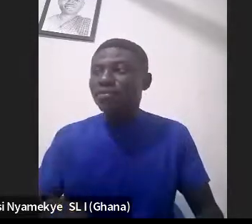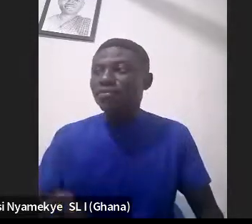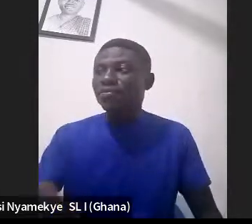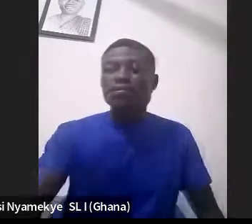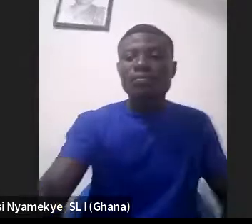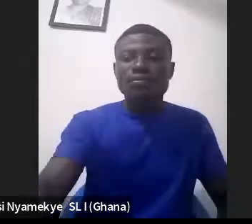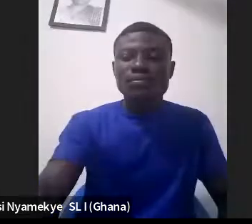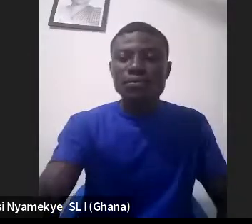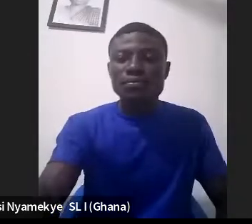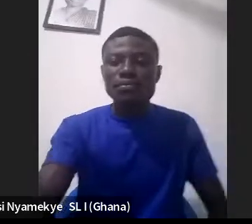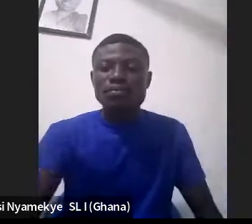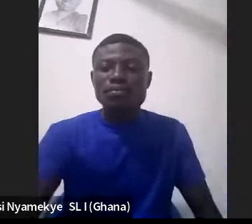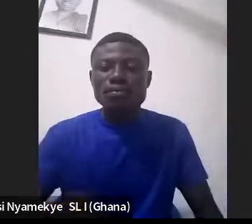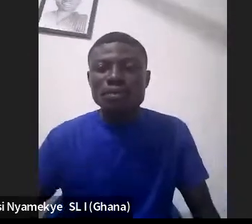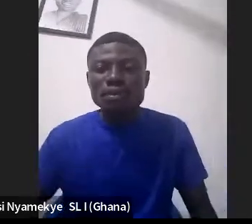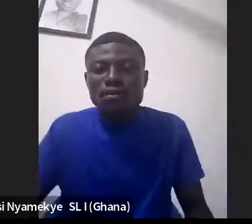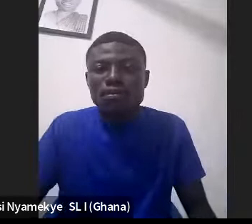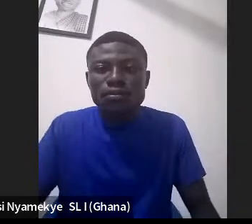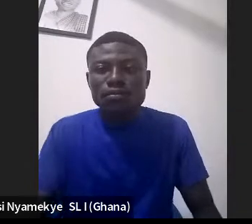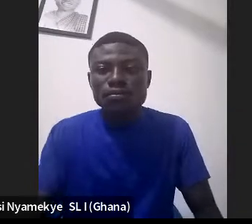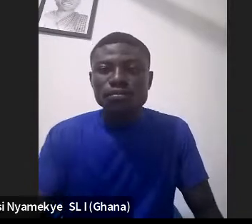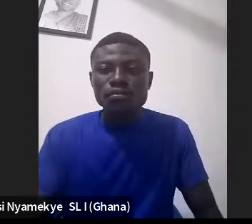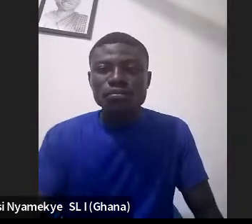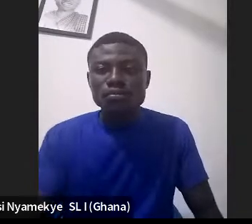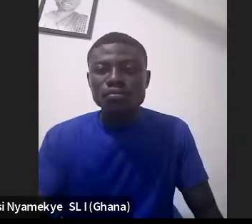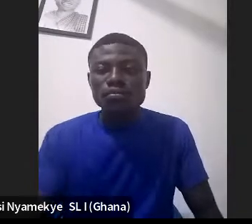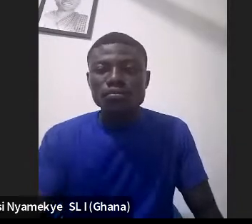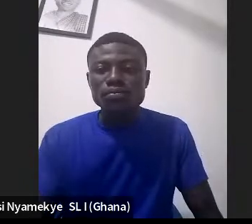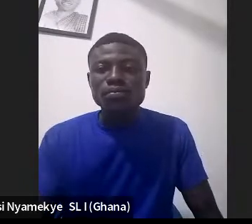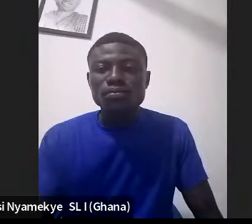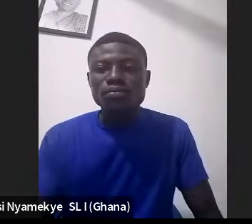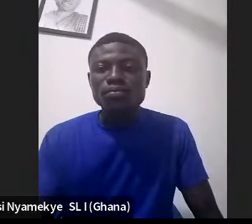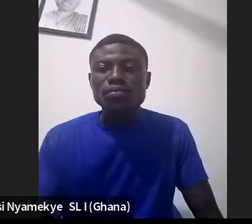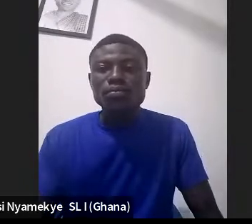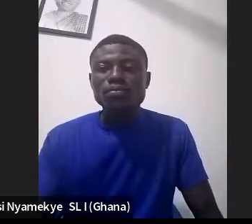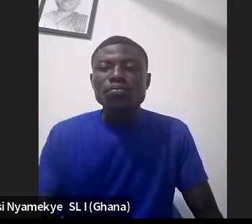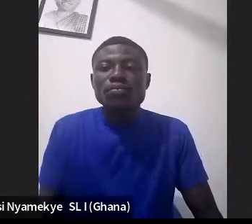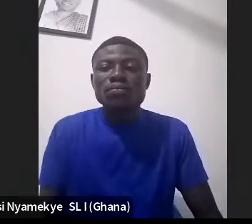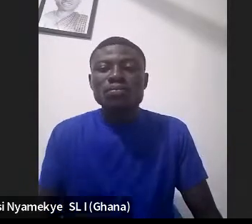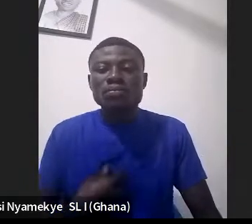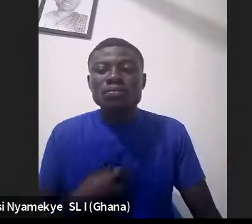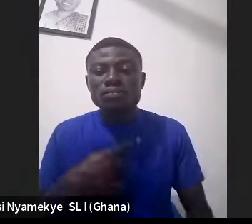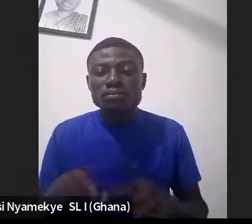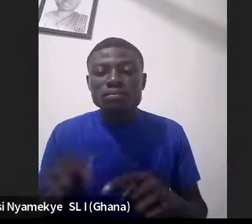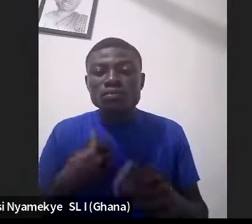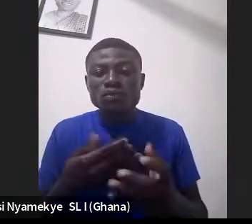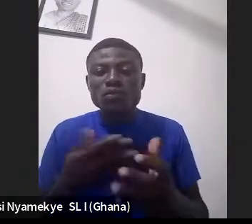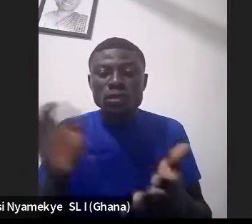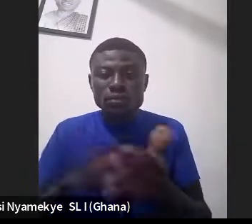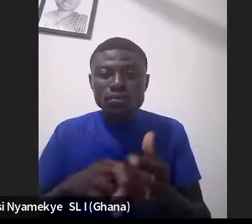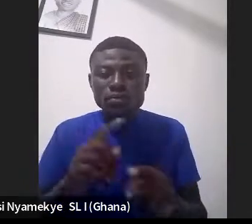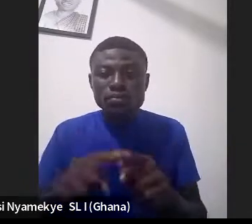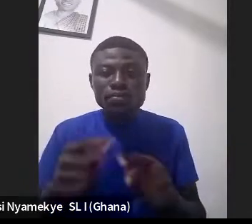Yes. Yeah, I went off on a tangent there a little bit. Oh, the heredity. Okay, so